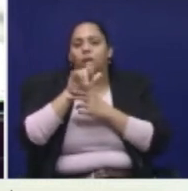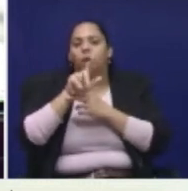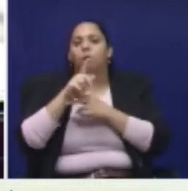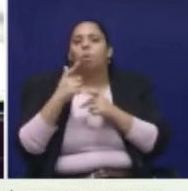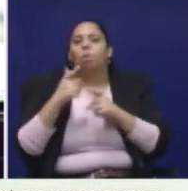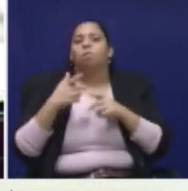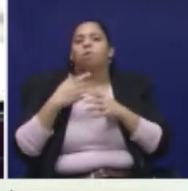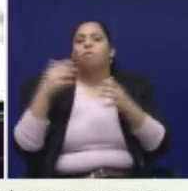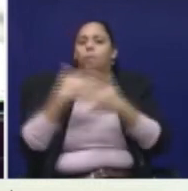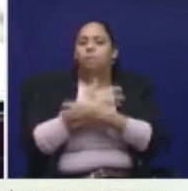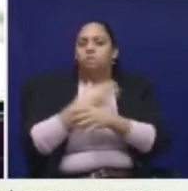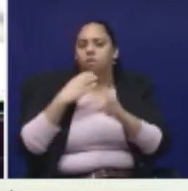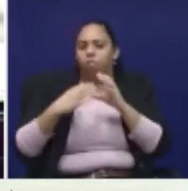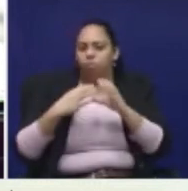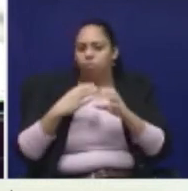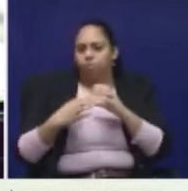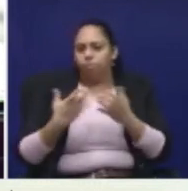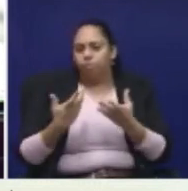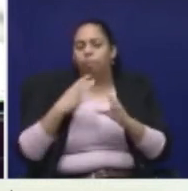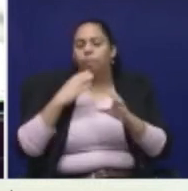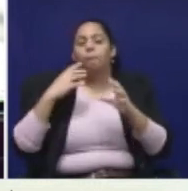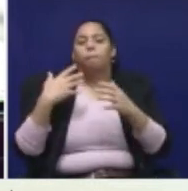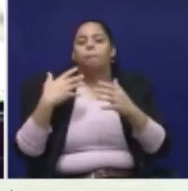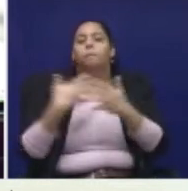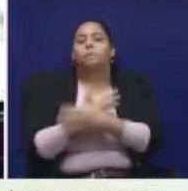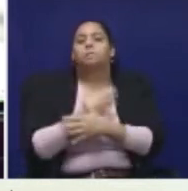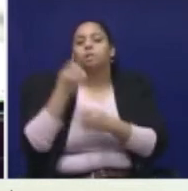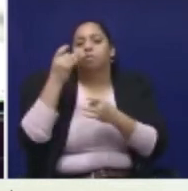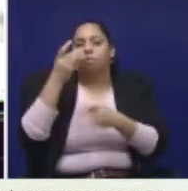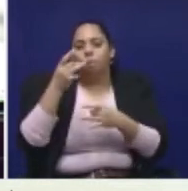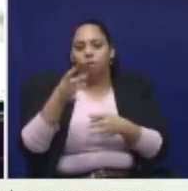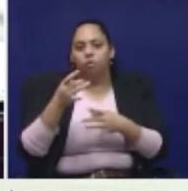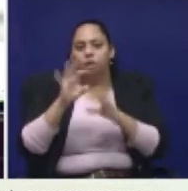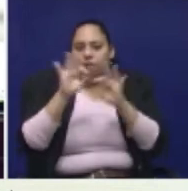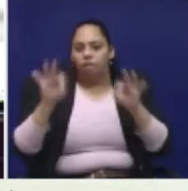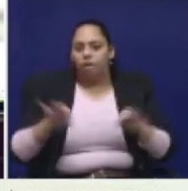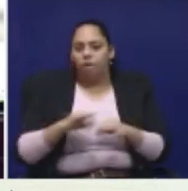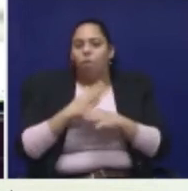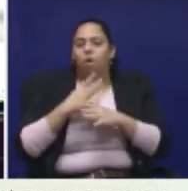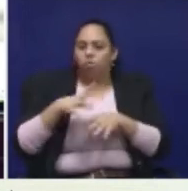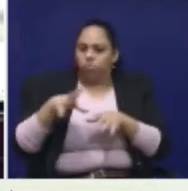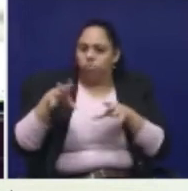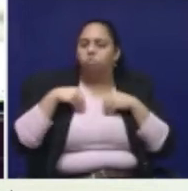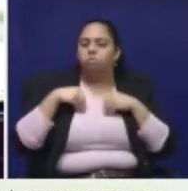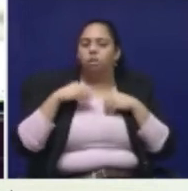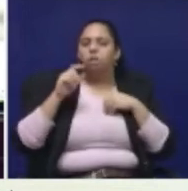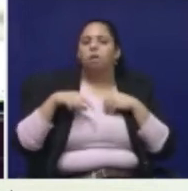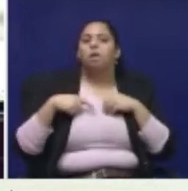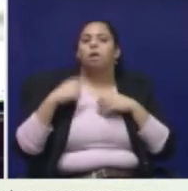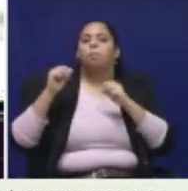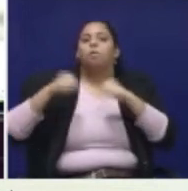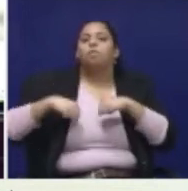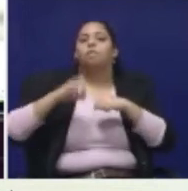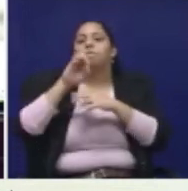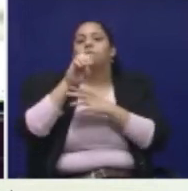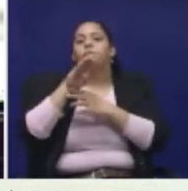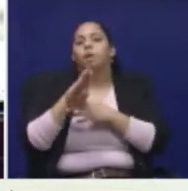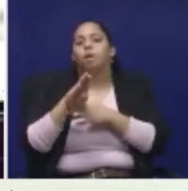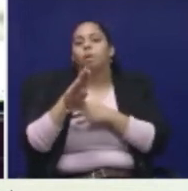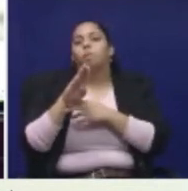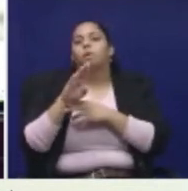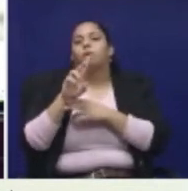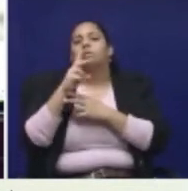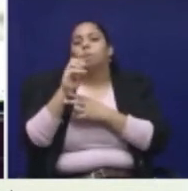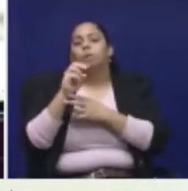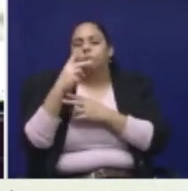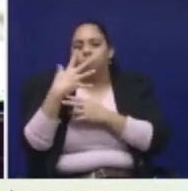misinformation. We welcome the adoption of the National Communication Strategy Framework approved by Cabinet in February